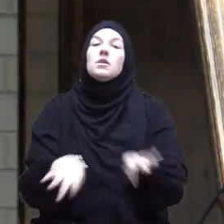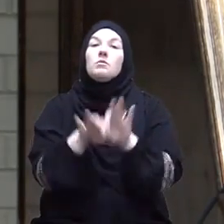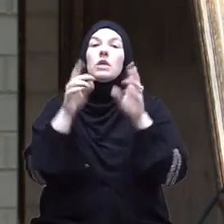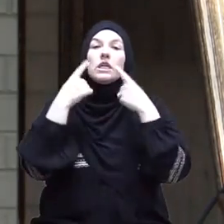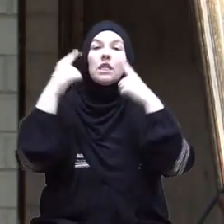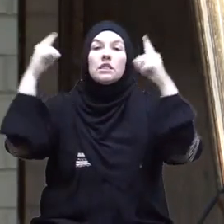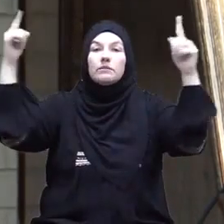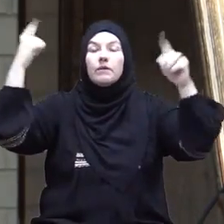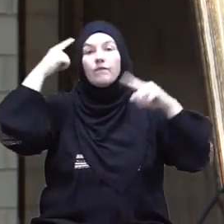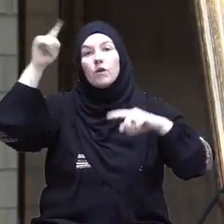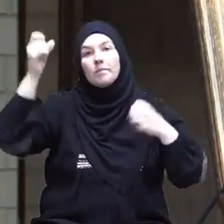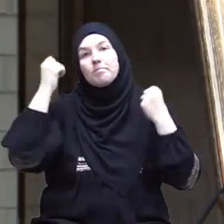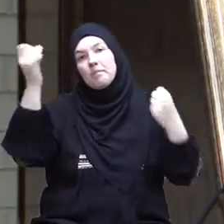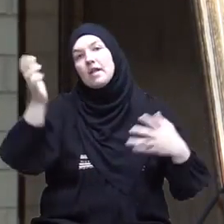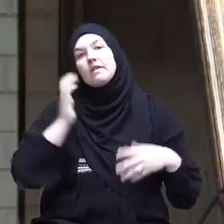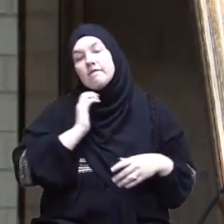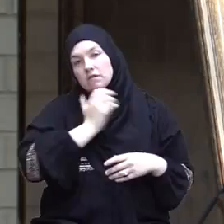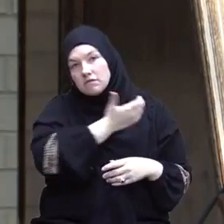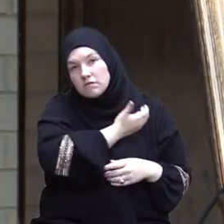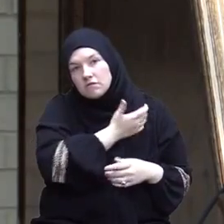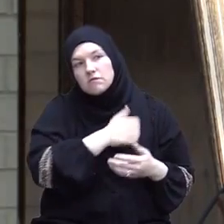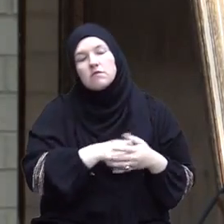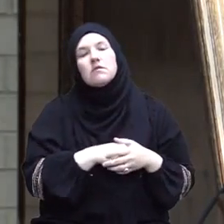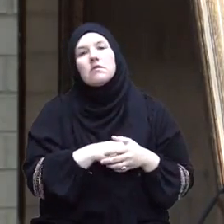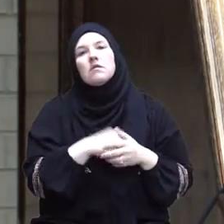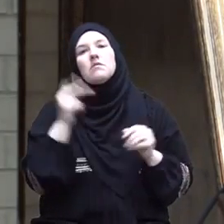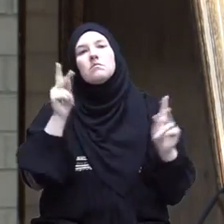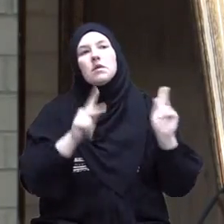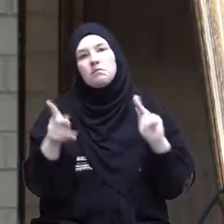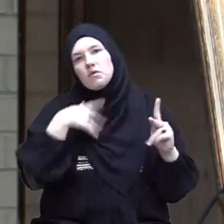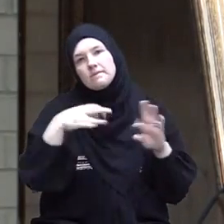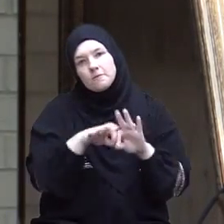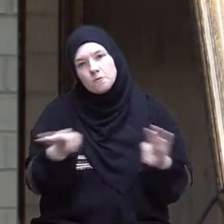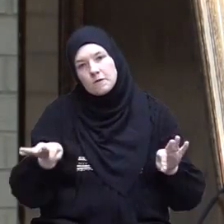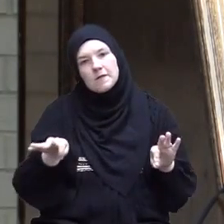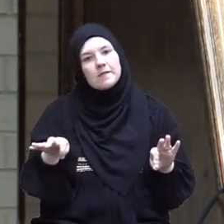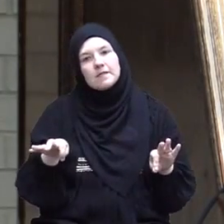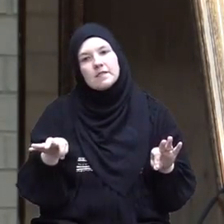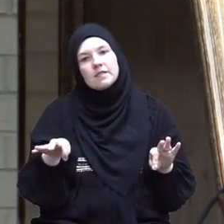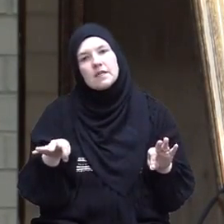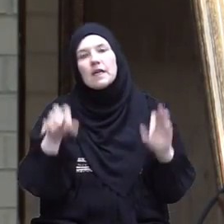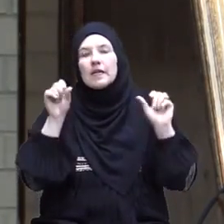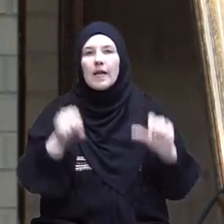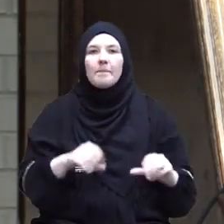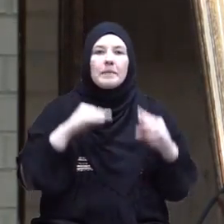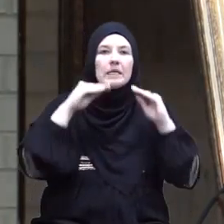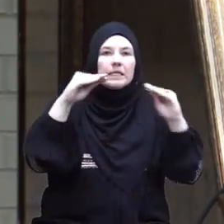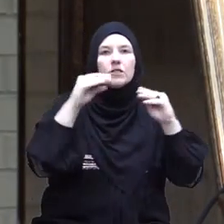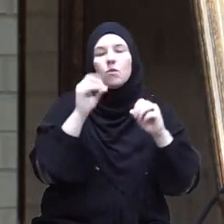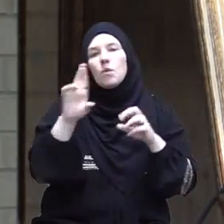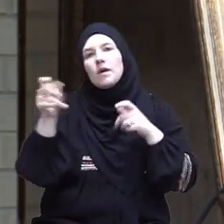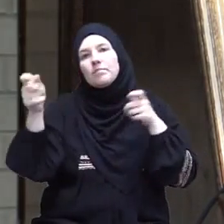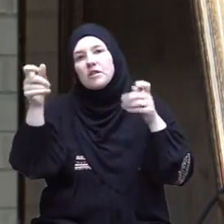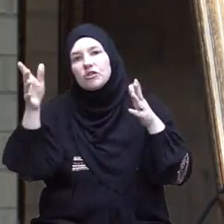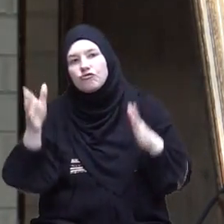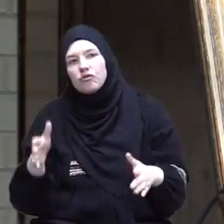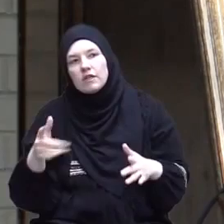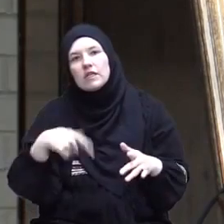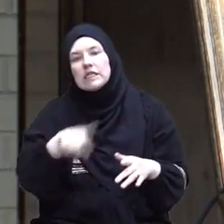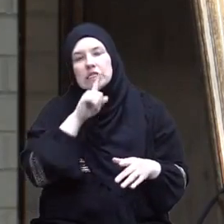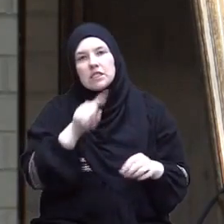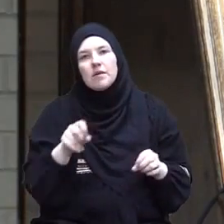announcement for many of us, those who have degrees and they can be teachers or administrators, there